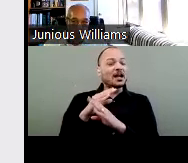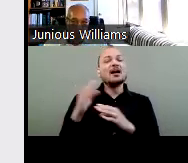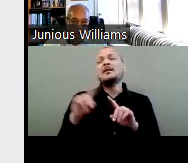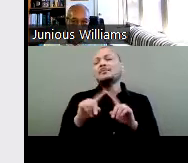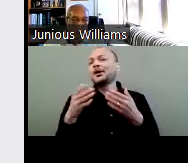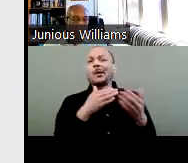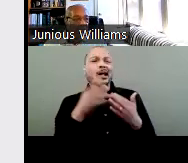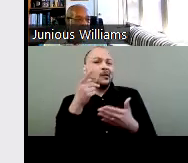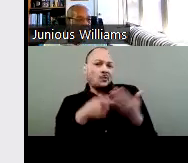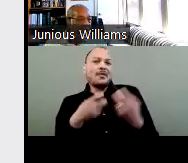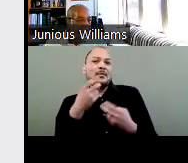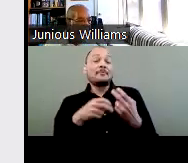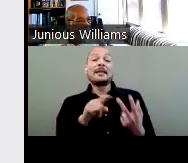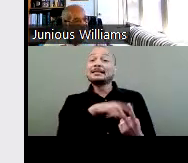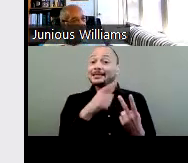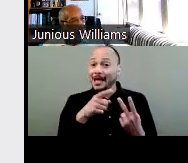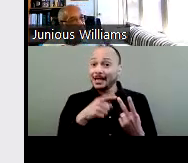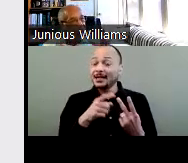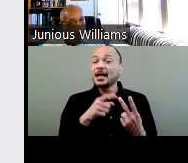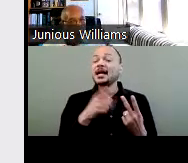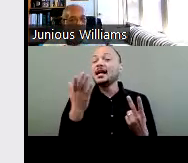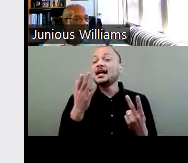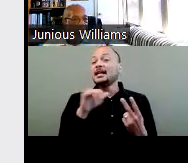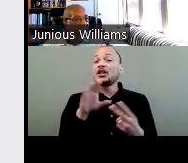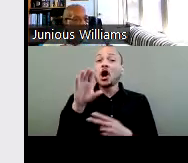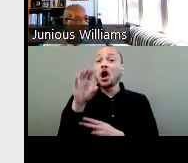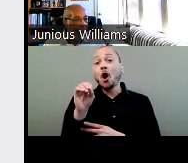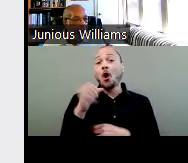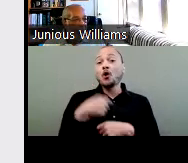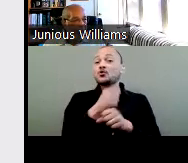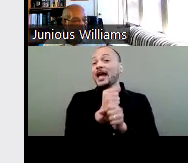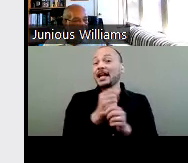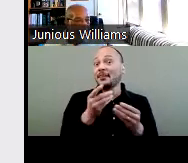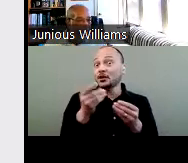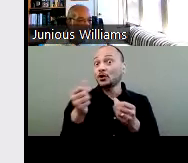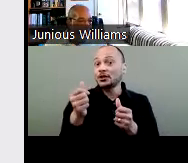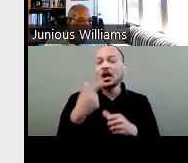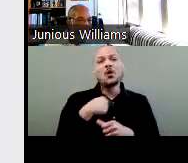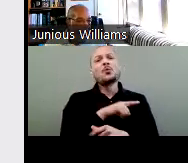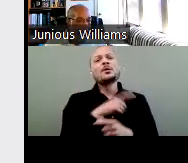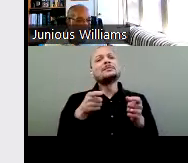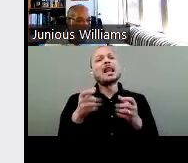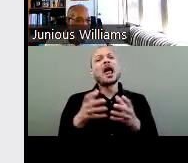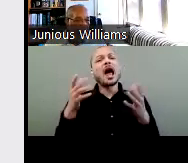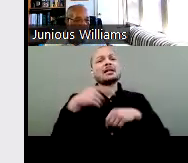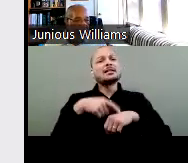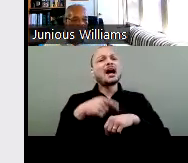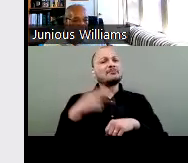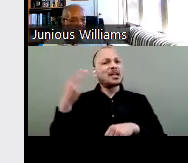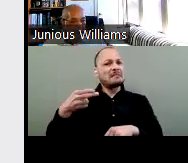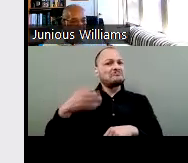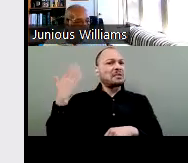what the problem. Secondly, it's this notion of co-creating the solutions. We spend a lot of time historically